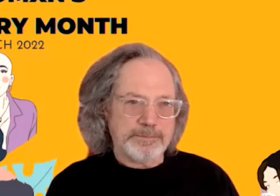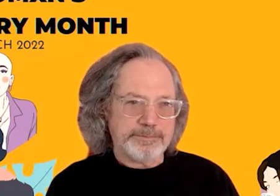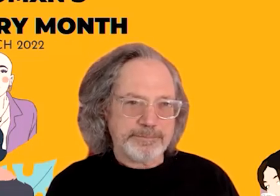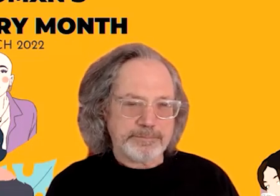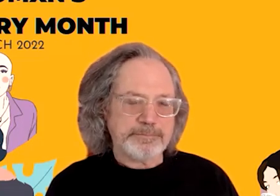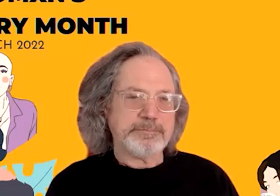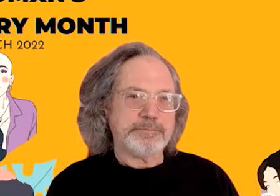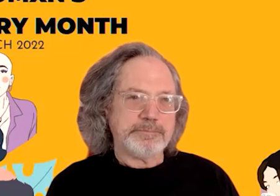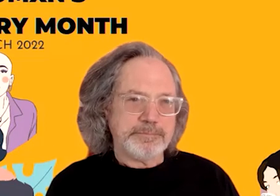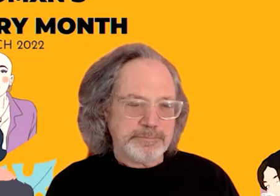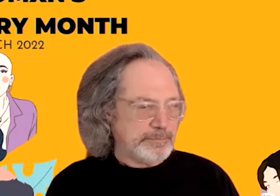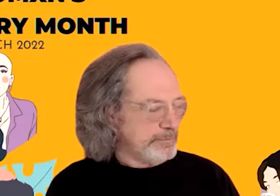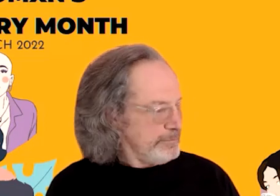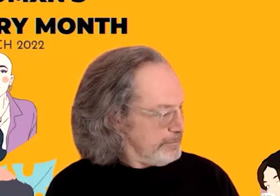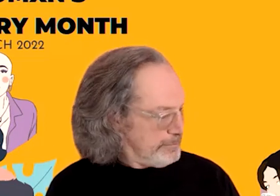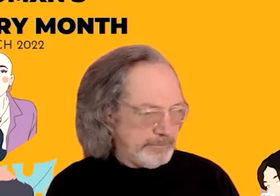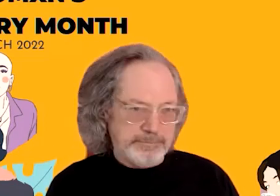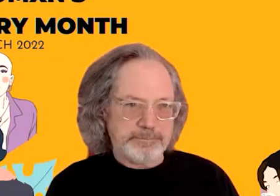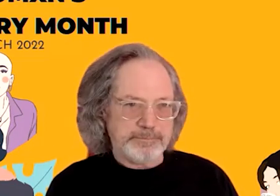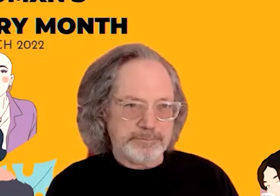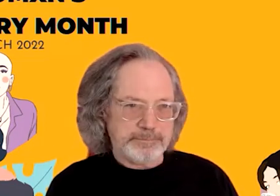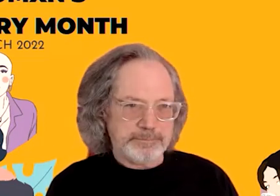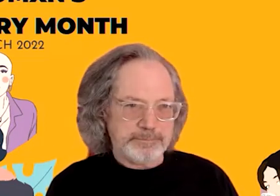issues, that means that they cannot